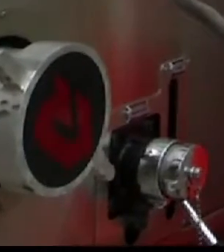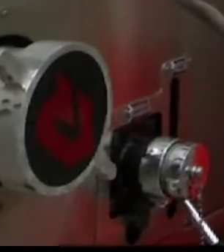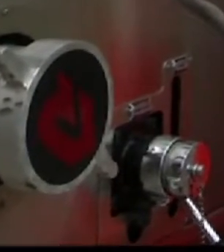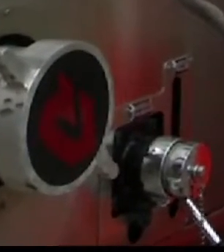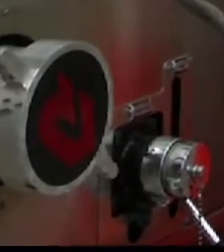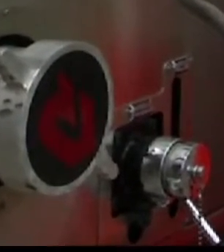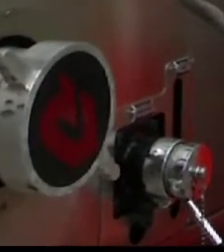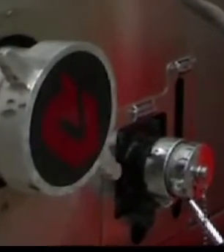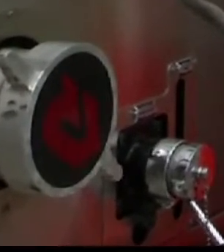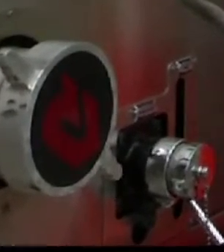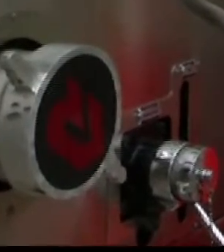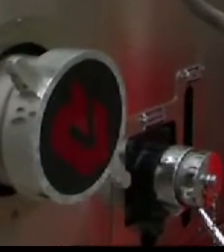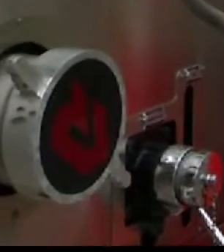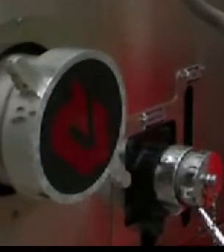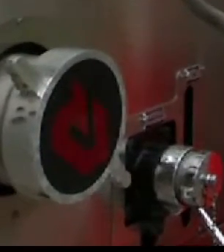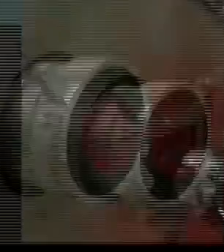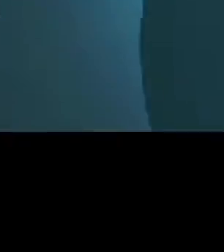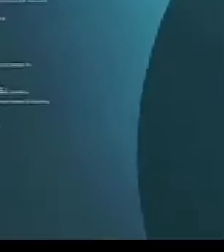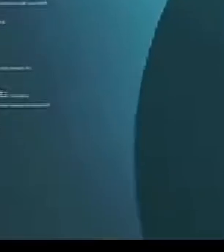details ahead.